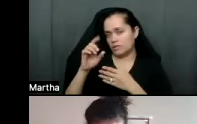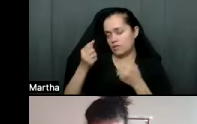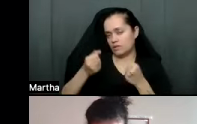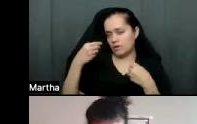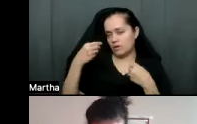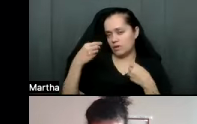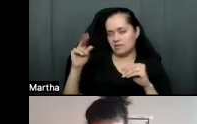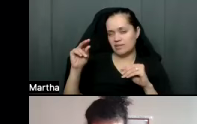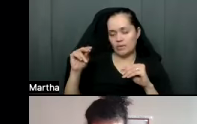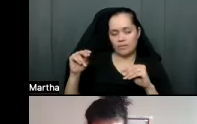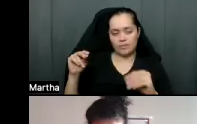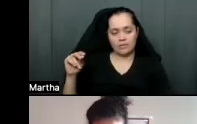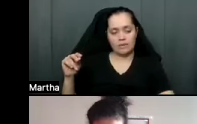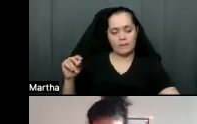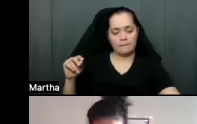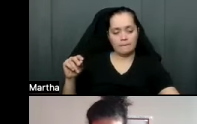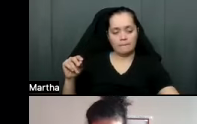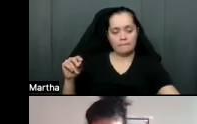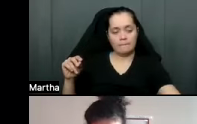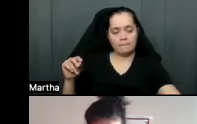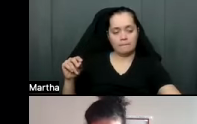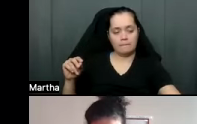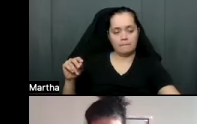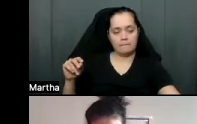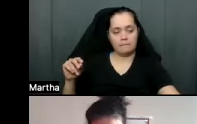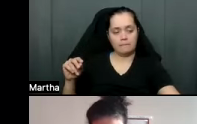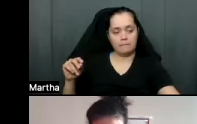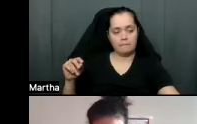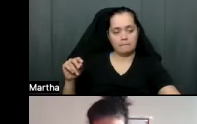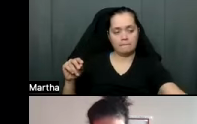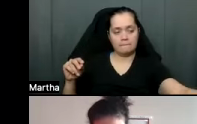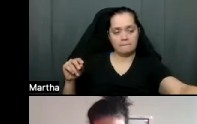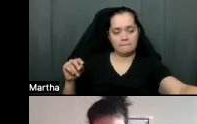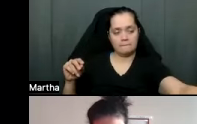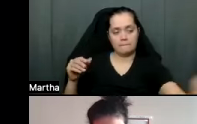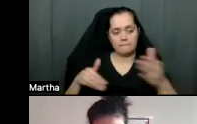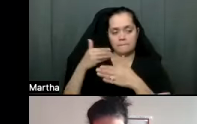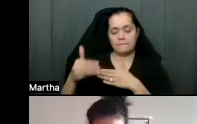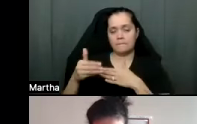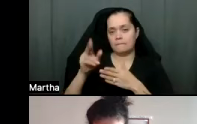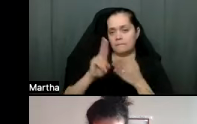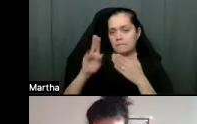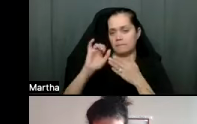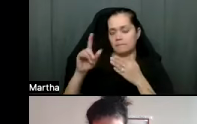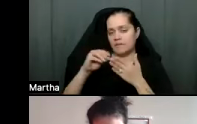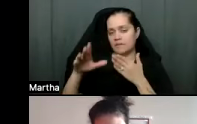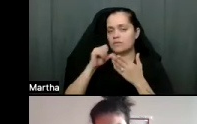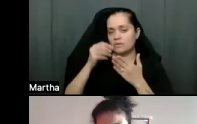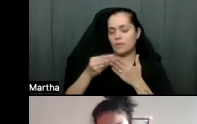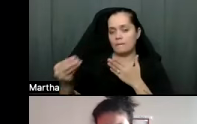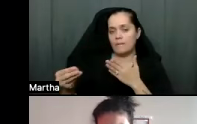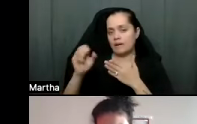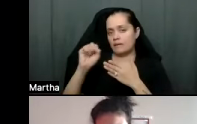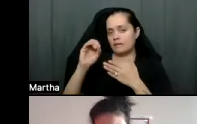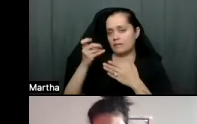No. I don't think there are going to be any solar equipment dealerships next to University of Illinois. Students do not buy